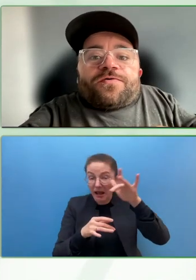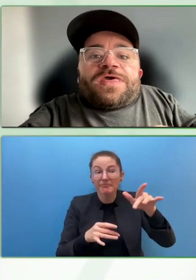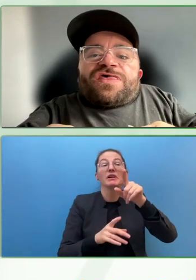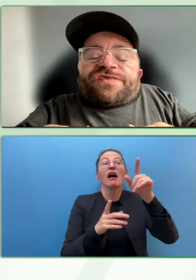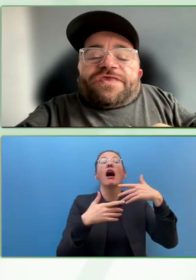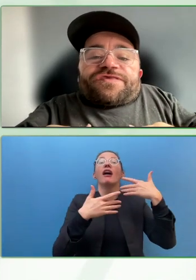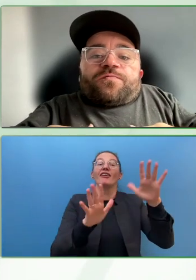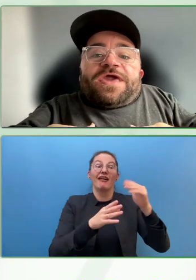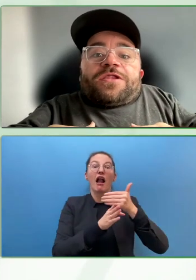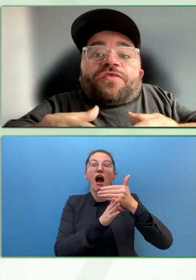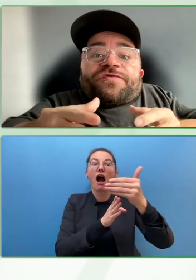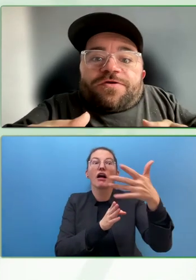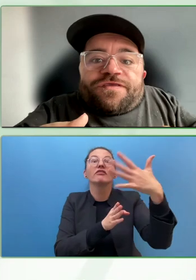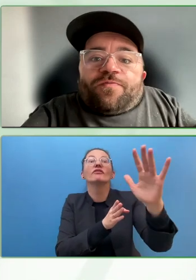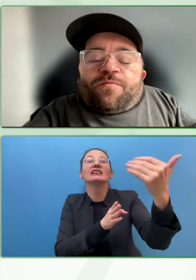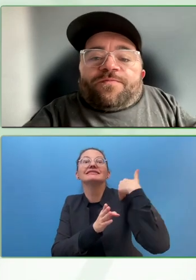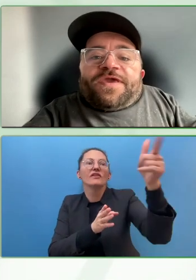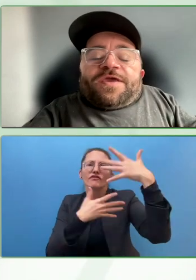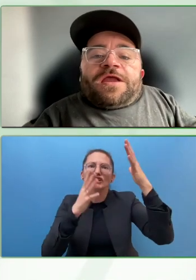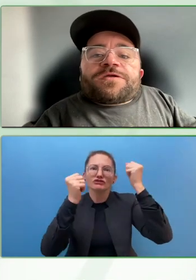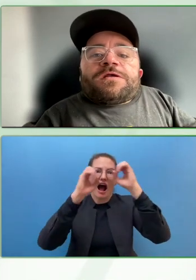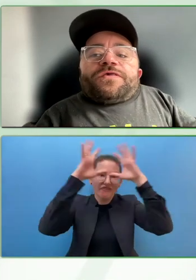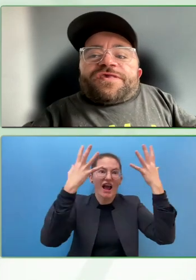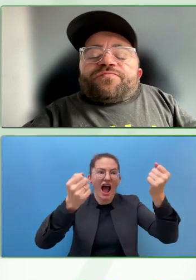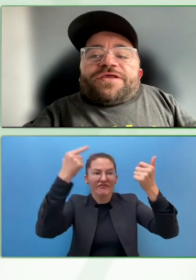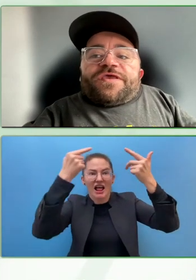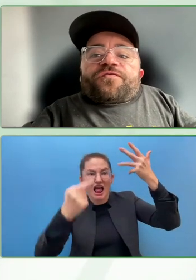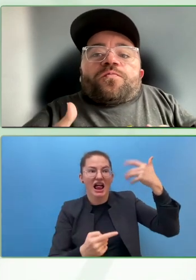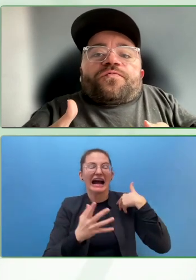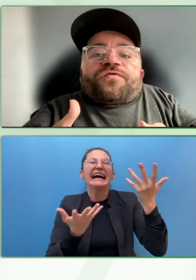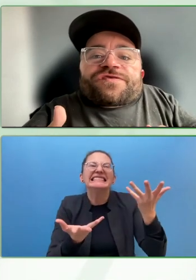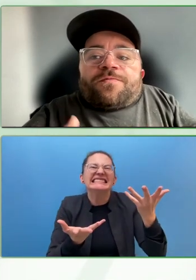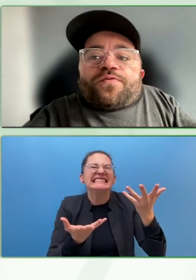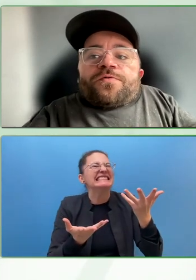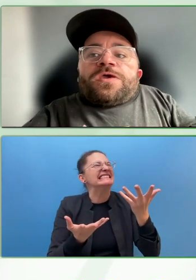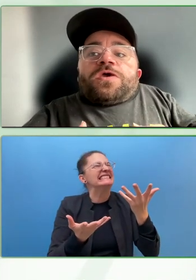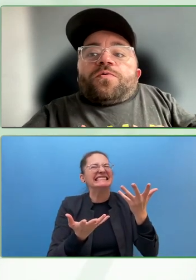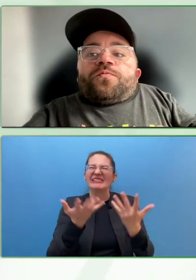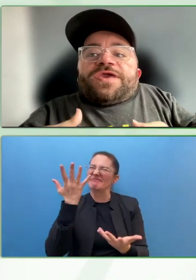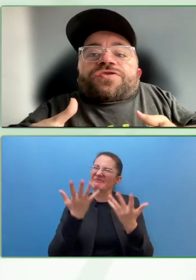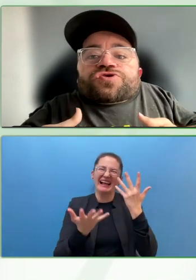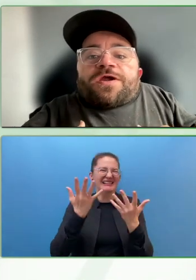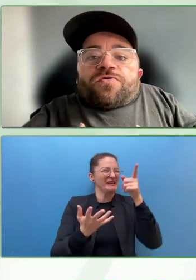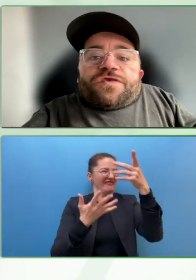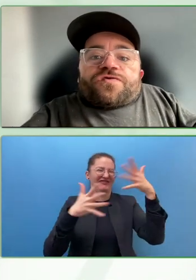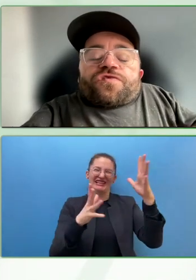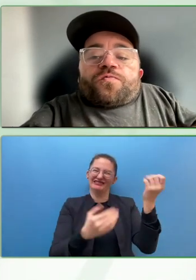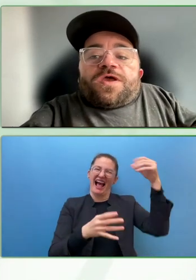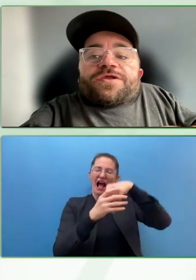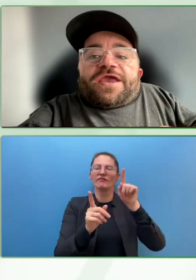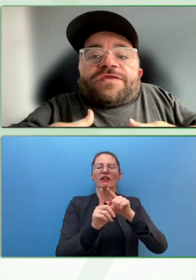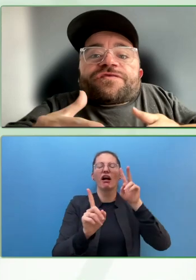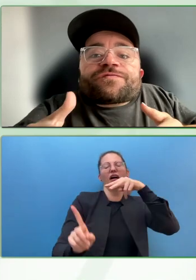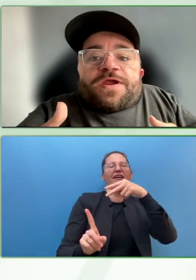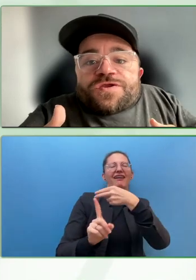know, sits where a lot of stereotypes might be around disability. For example, we try not to use the